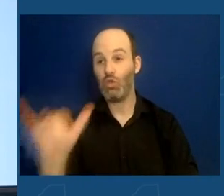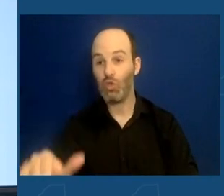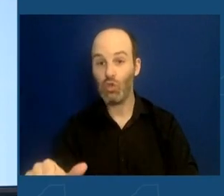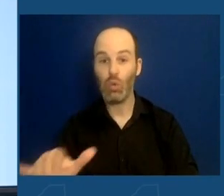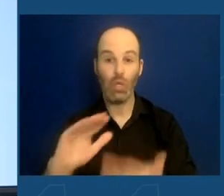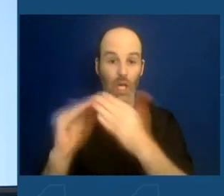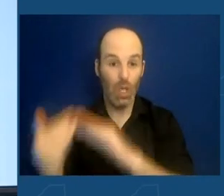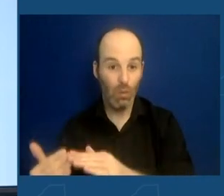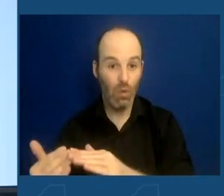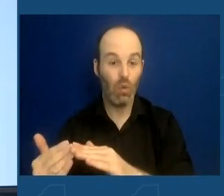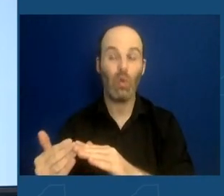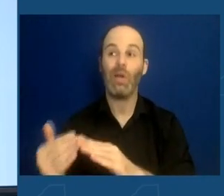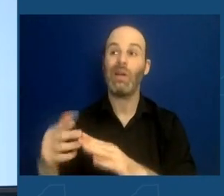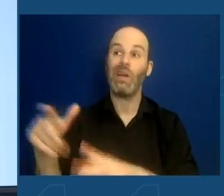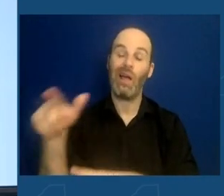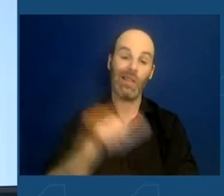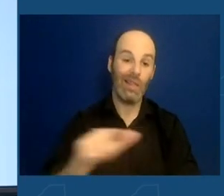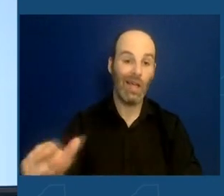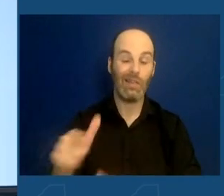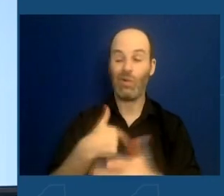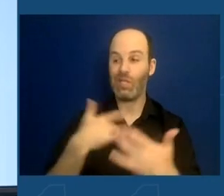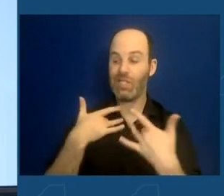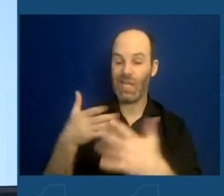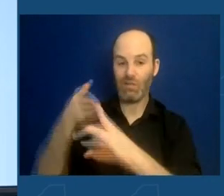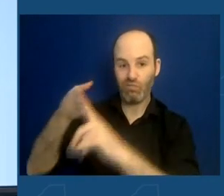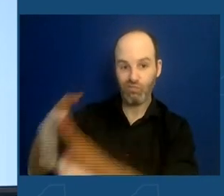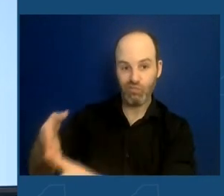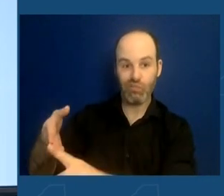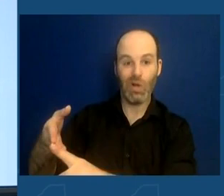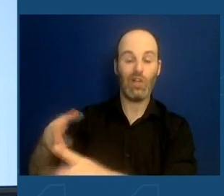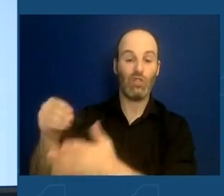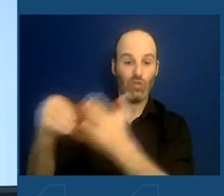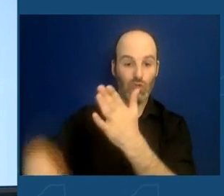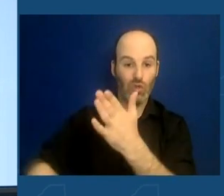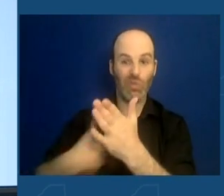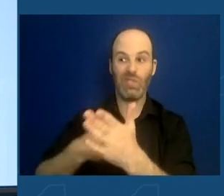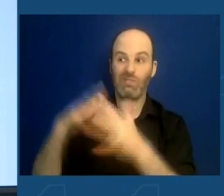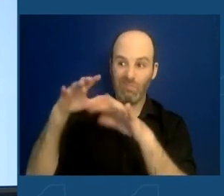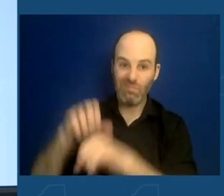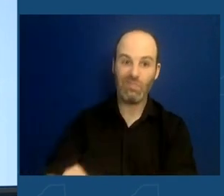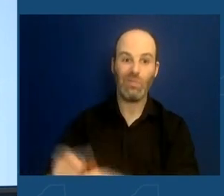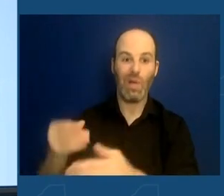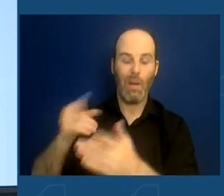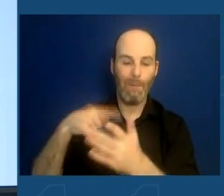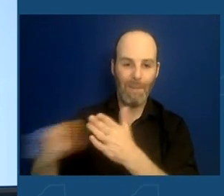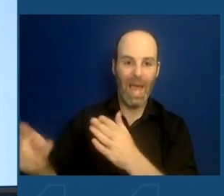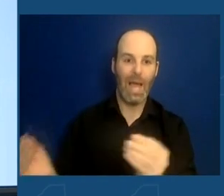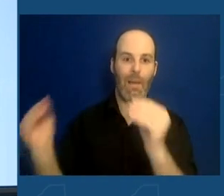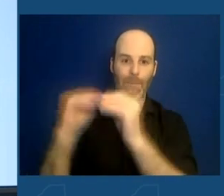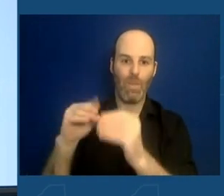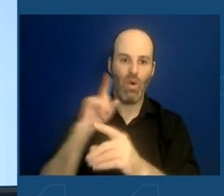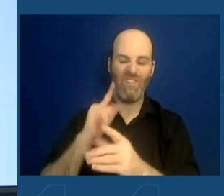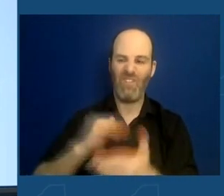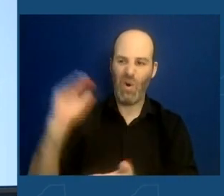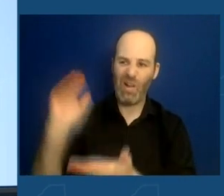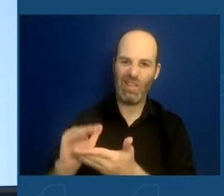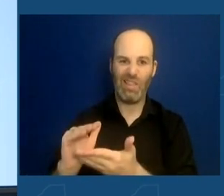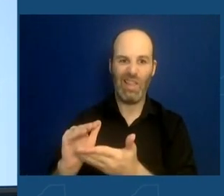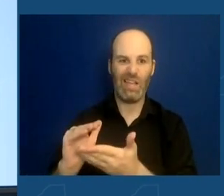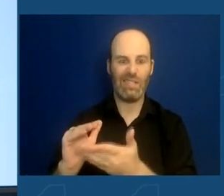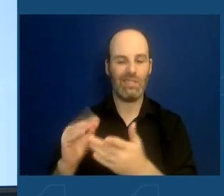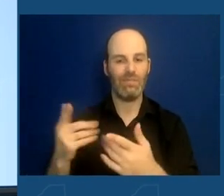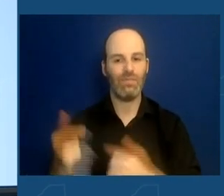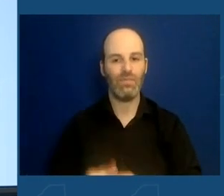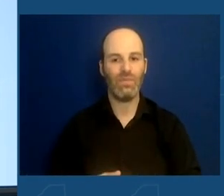SUNY students. They're from downstate. They're used to paying a lot more for a lot less. And it left a whole segment of our local